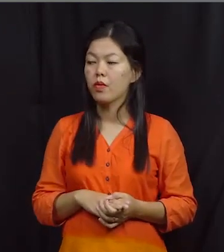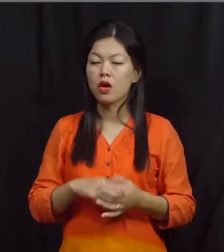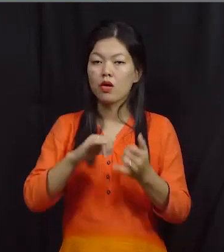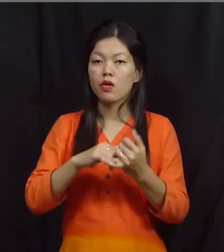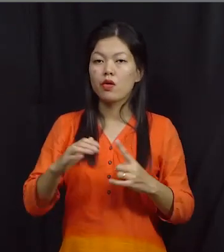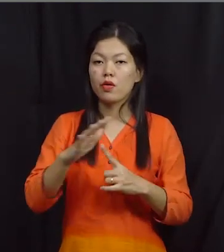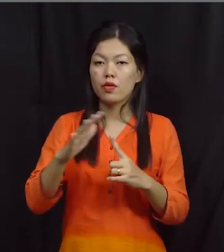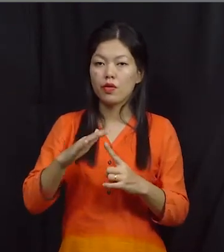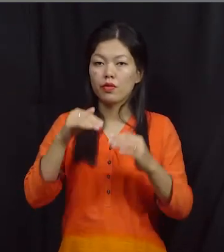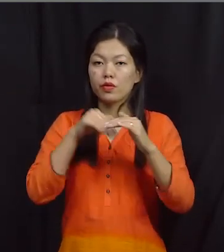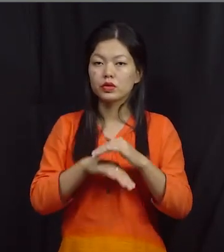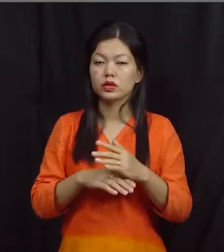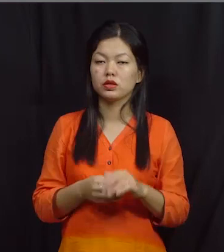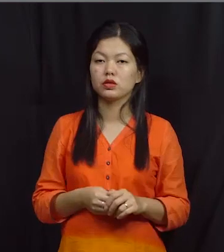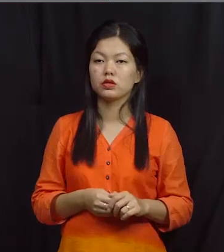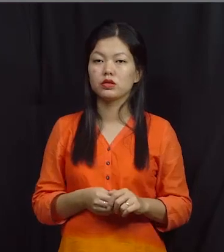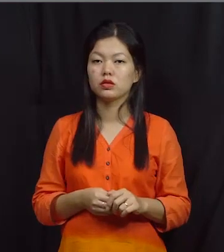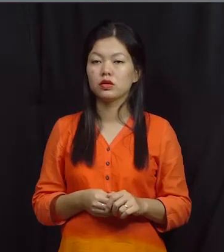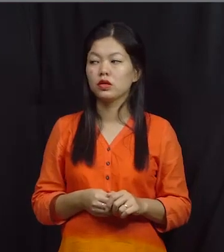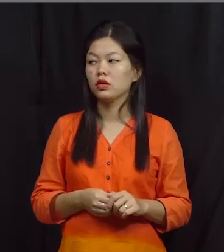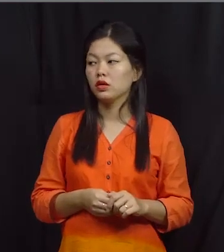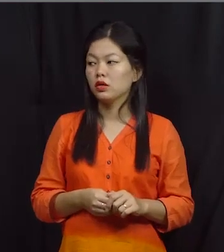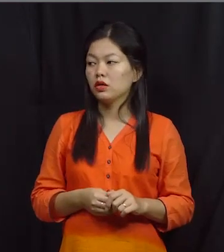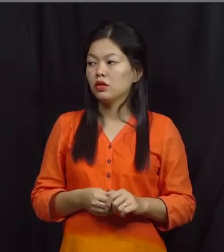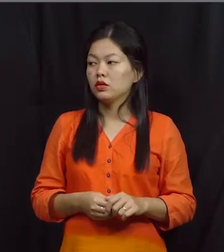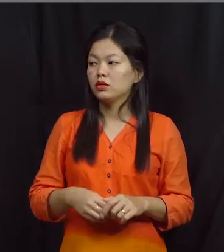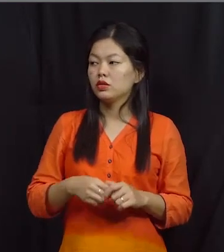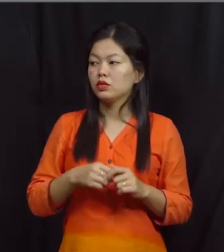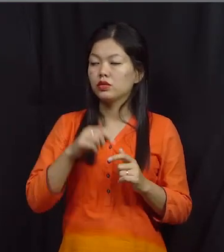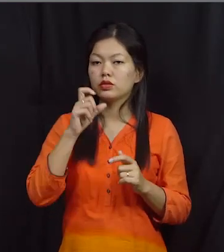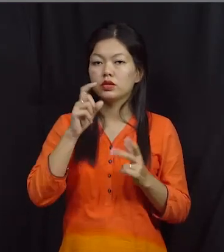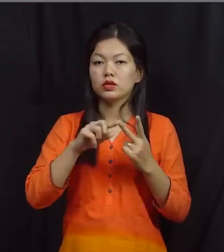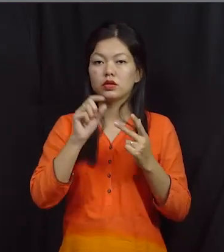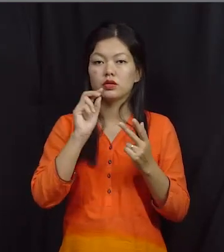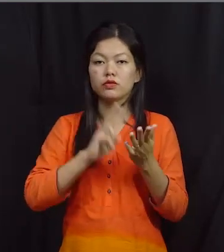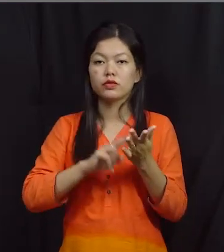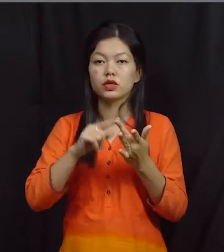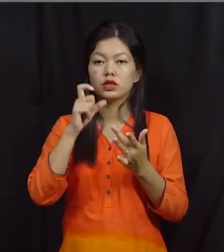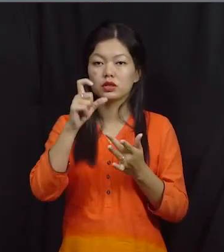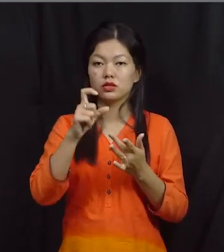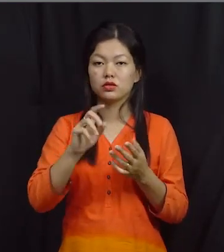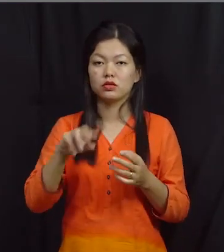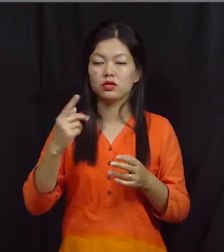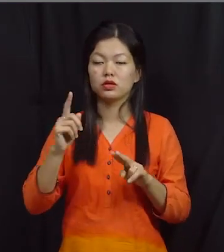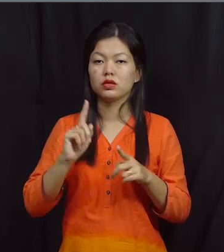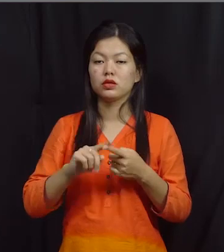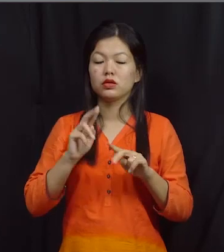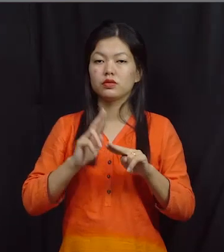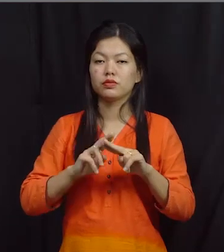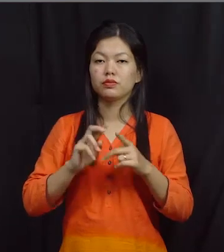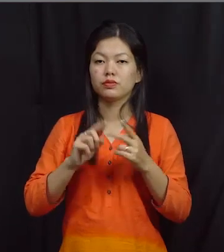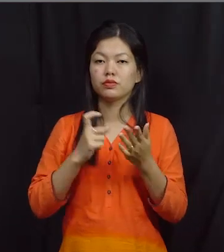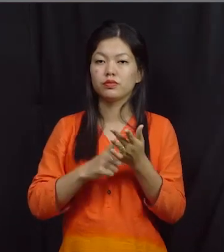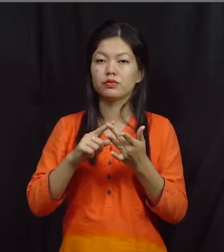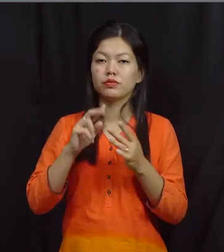social aim of education can be civic efficiency. So social efficiency and civic efficiency